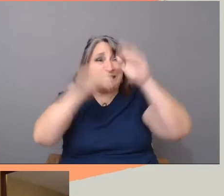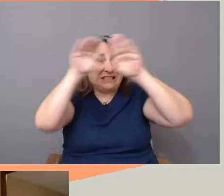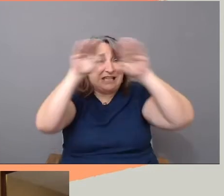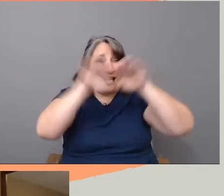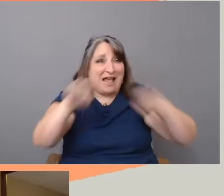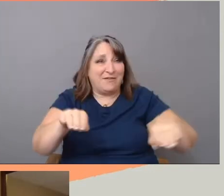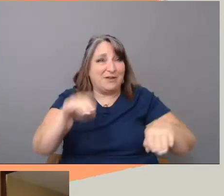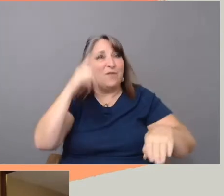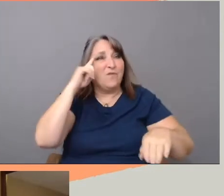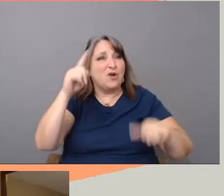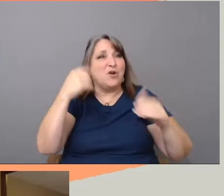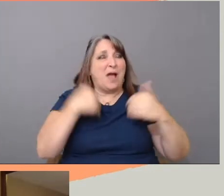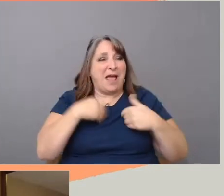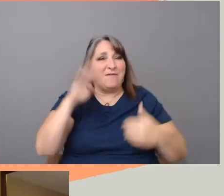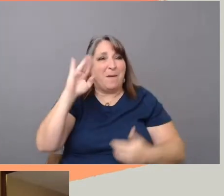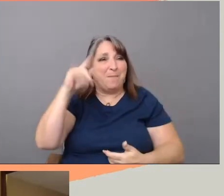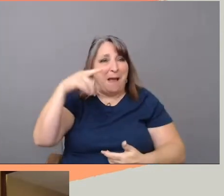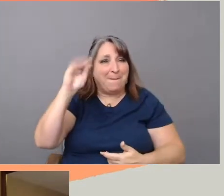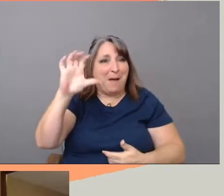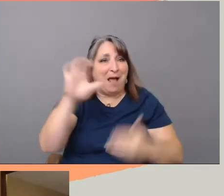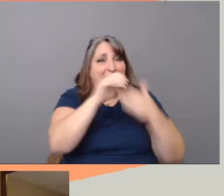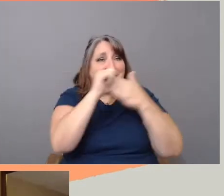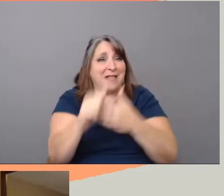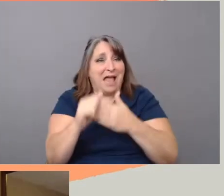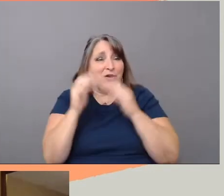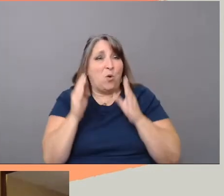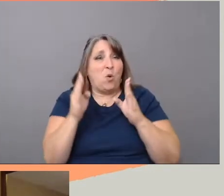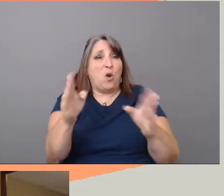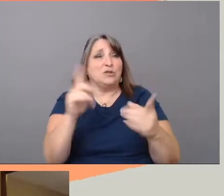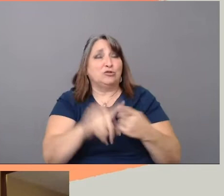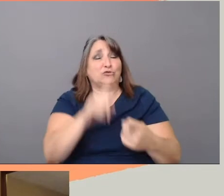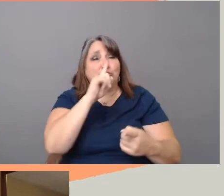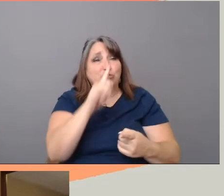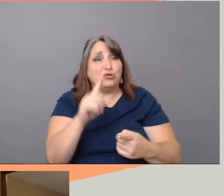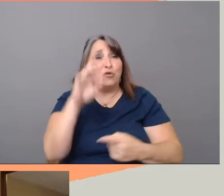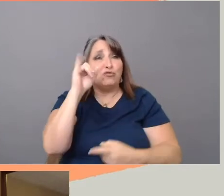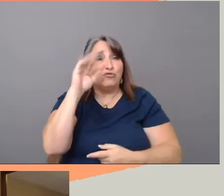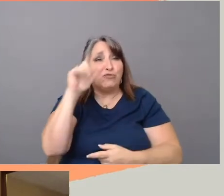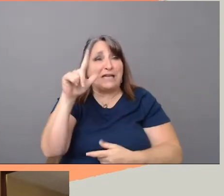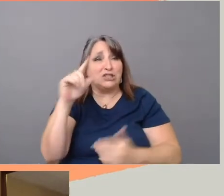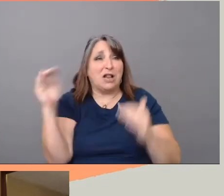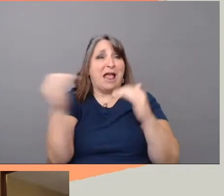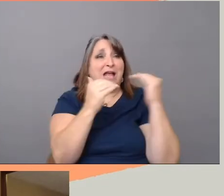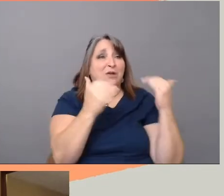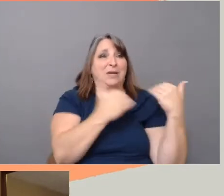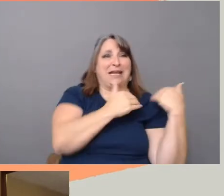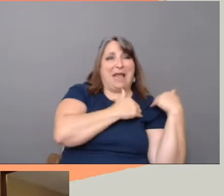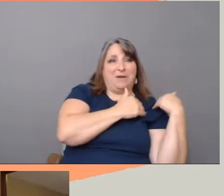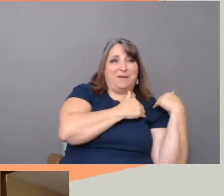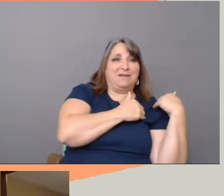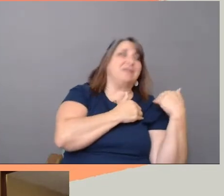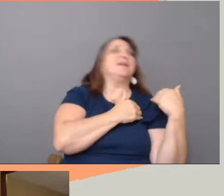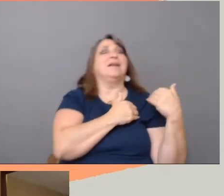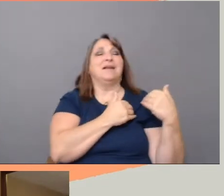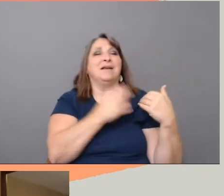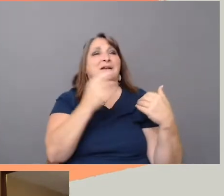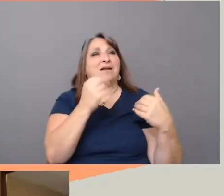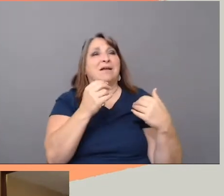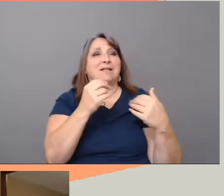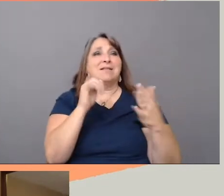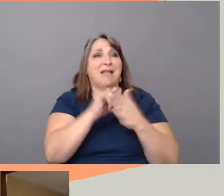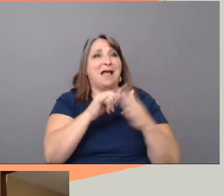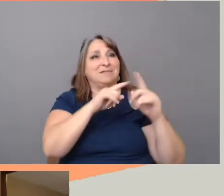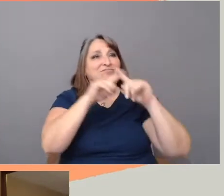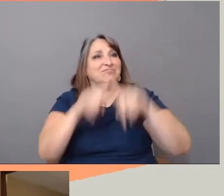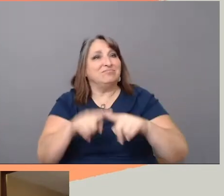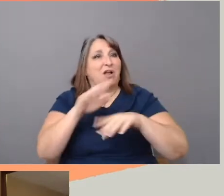BIPOC-led course towards true racial equity and accountability in a field that prides itself on these expressed values.